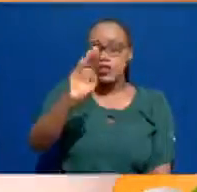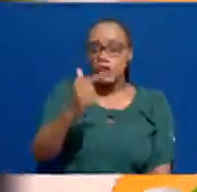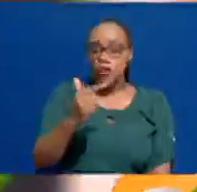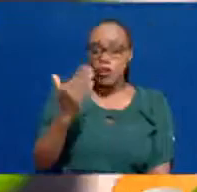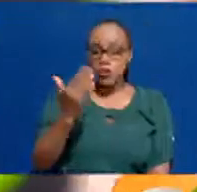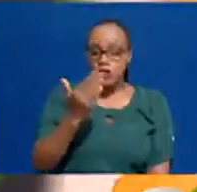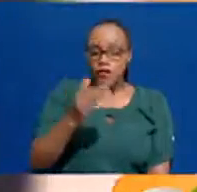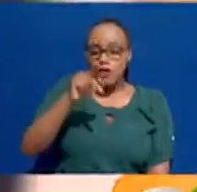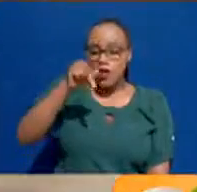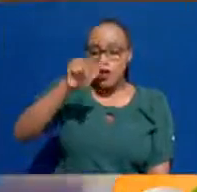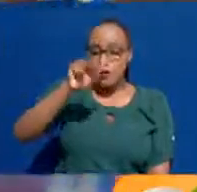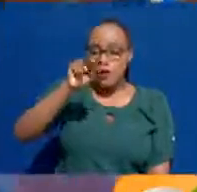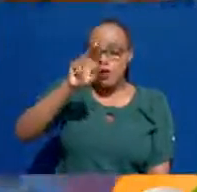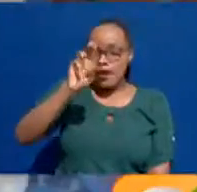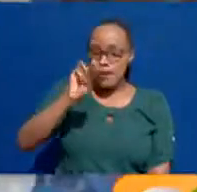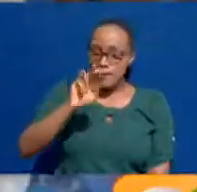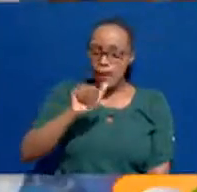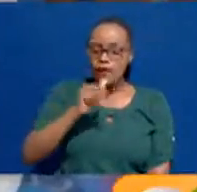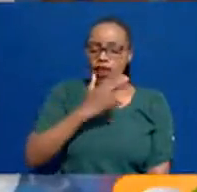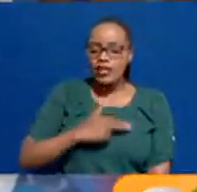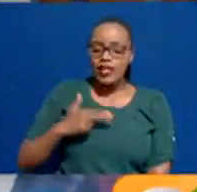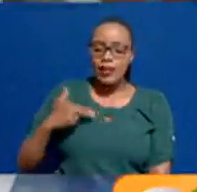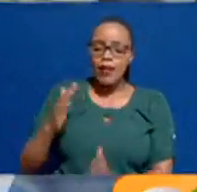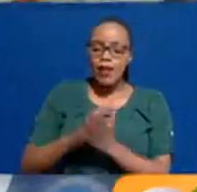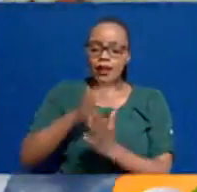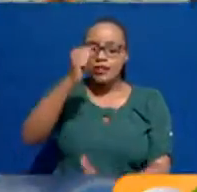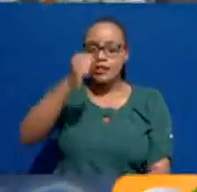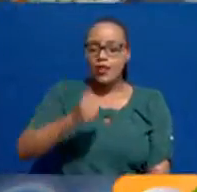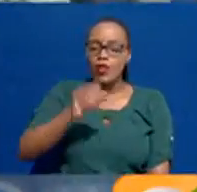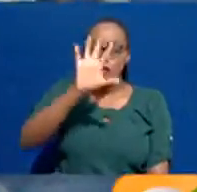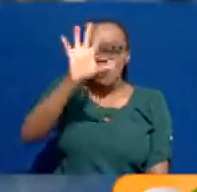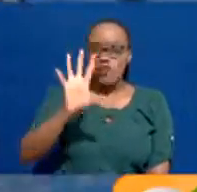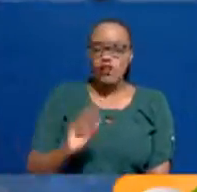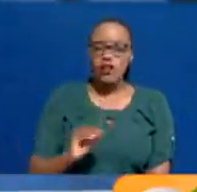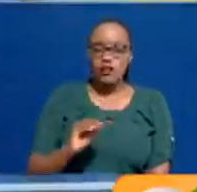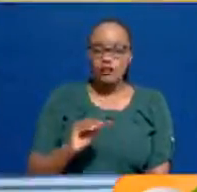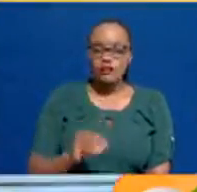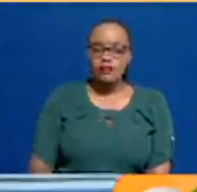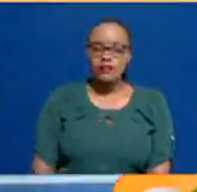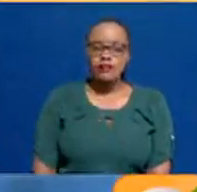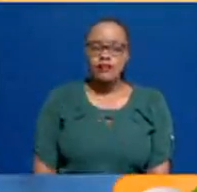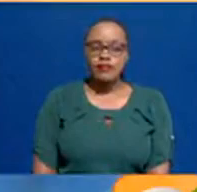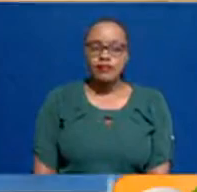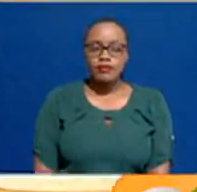nchini Panama, Denmark na Afrika Kusini.